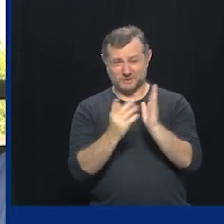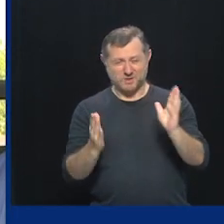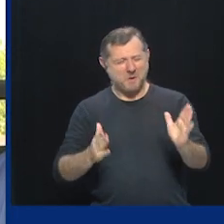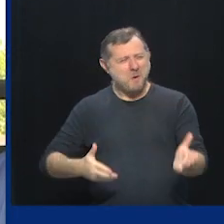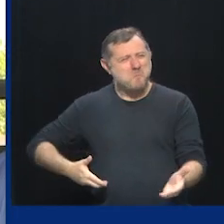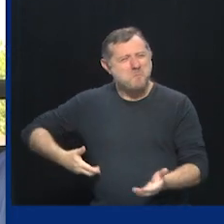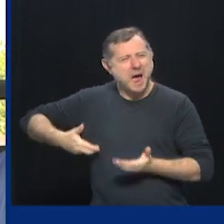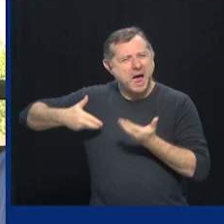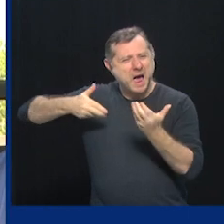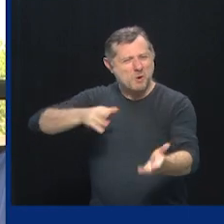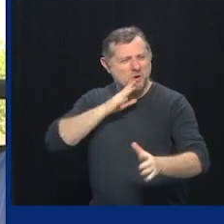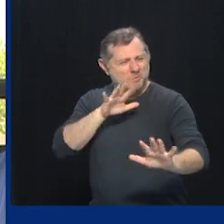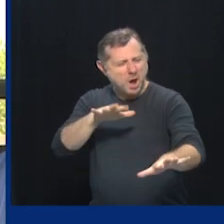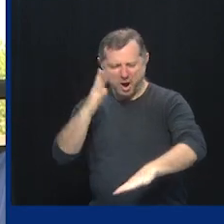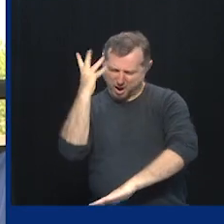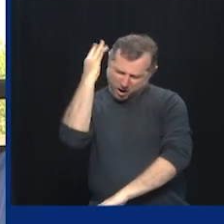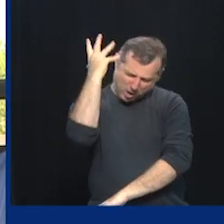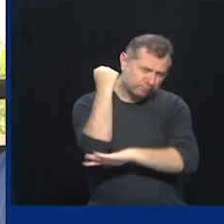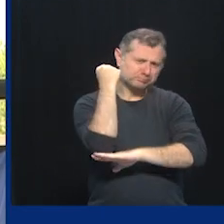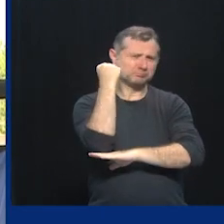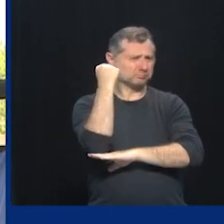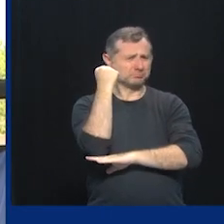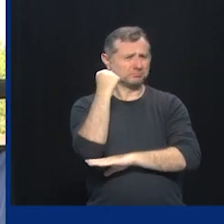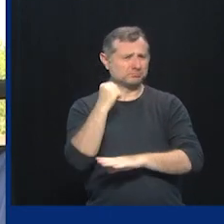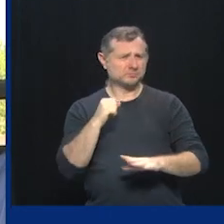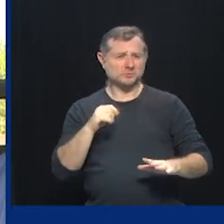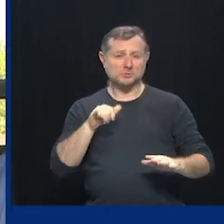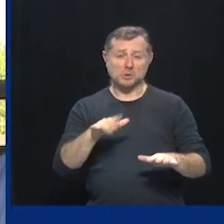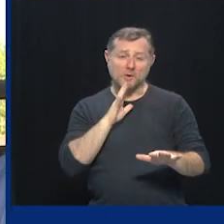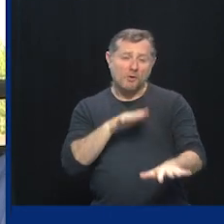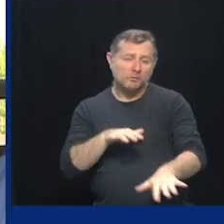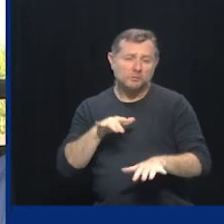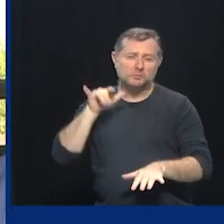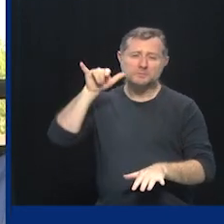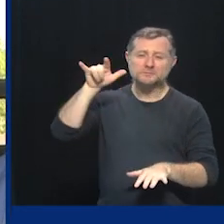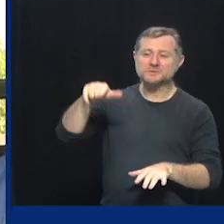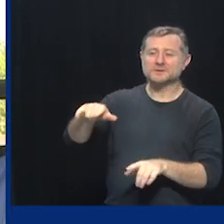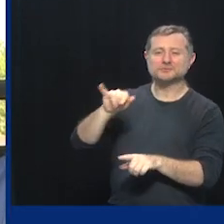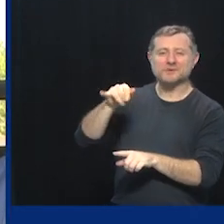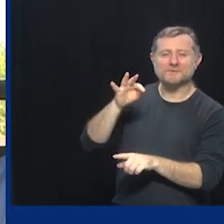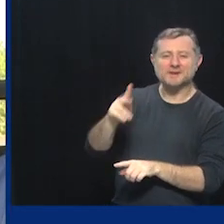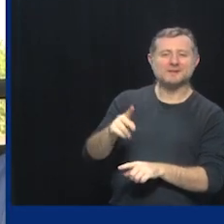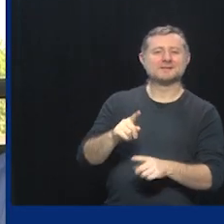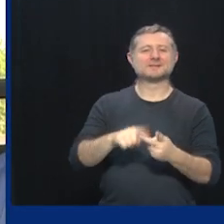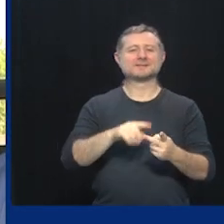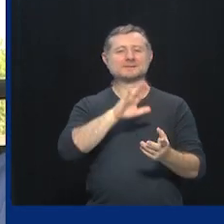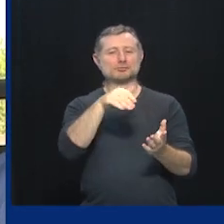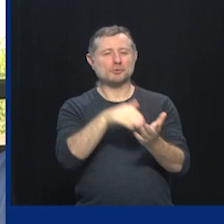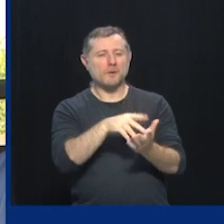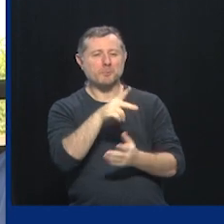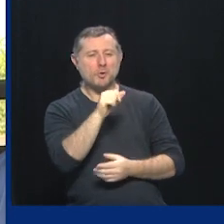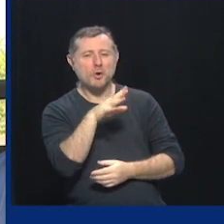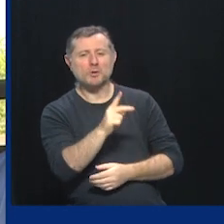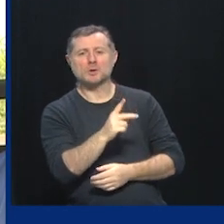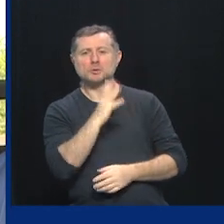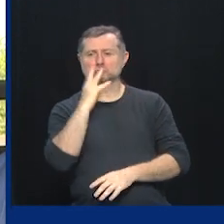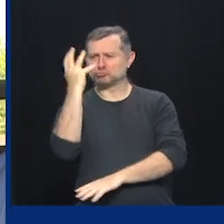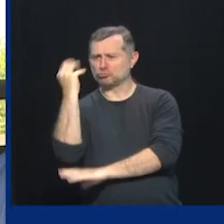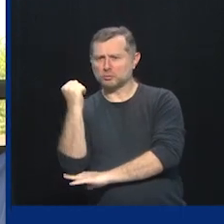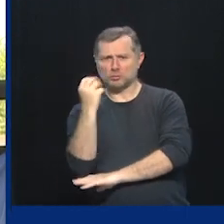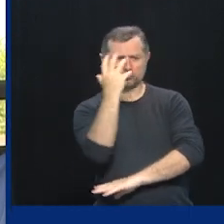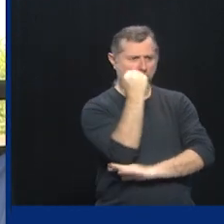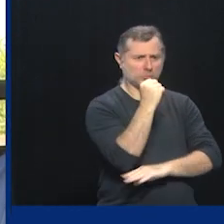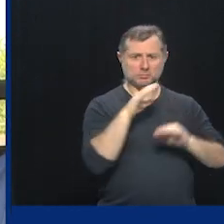record-shattering rainfall at LaGuardia, at JFK, at Central Park. Records were broken, but what is fascinating is